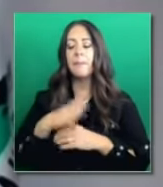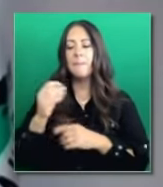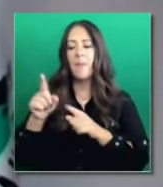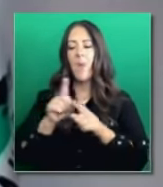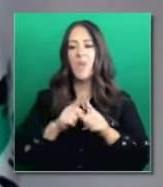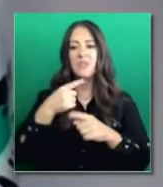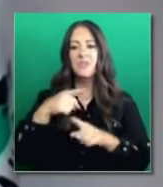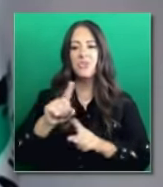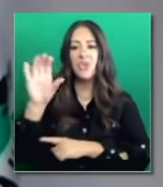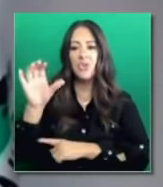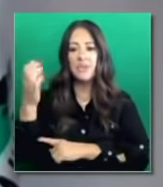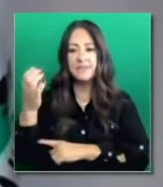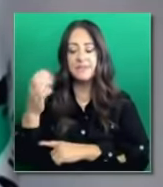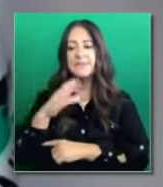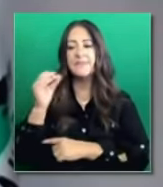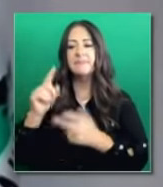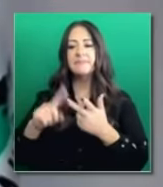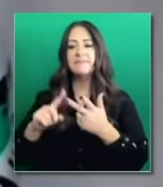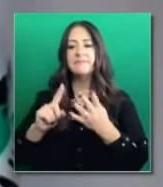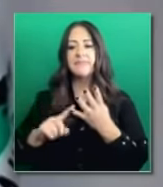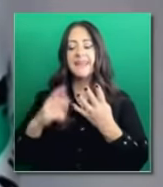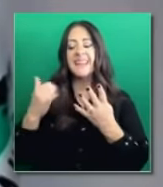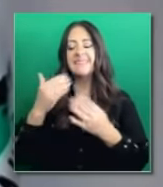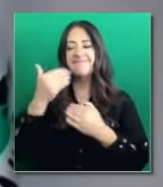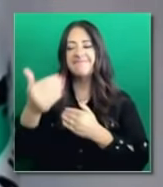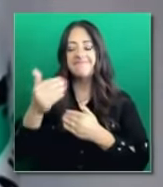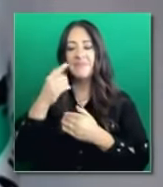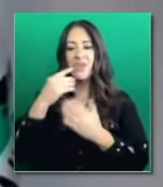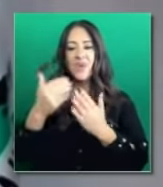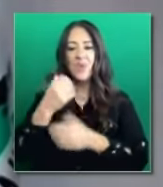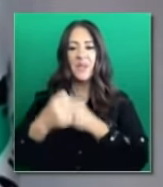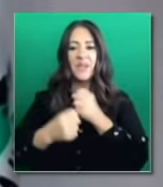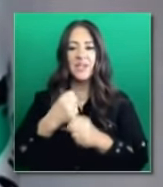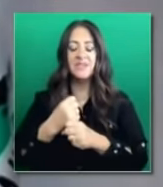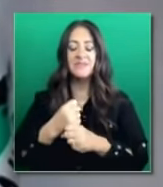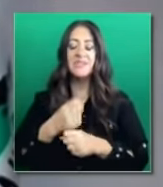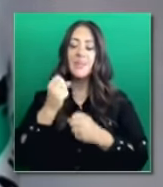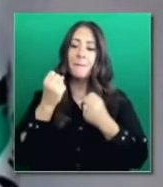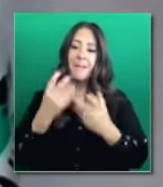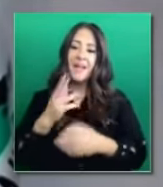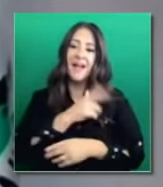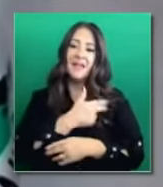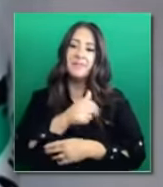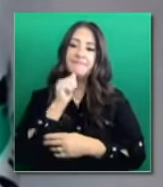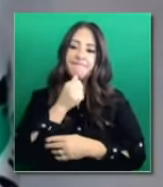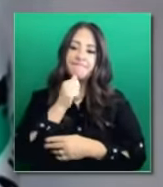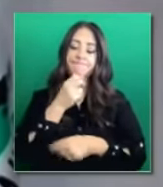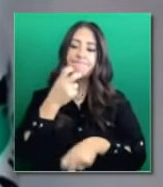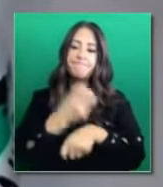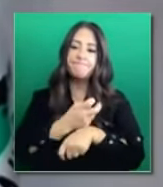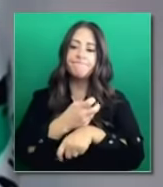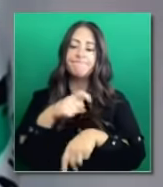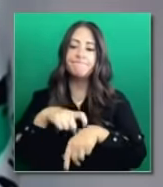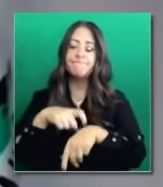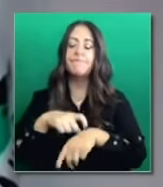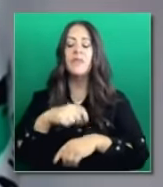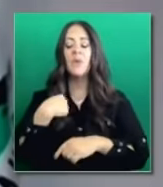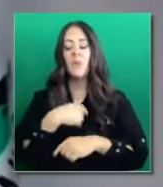those hospitals are in a tough spot at the moment. We're addressing their staffing needs, but we